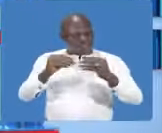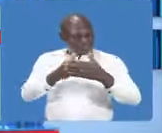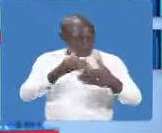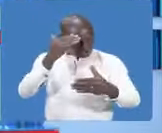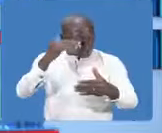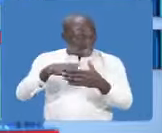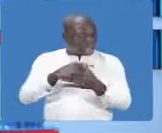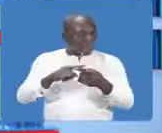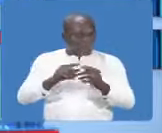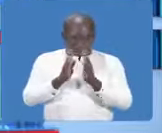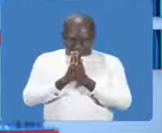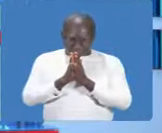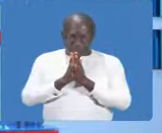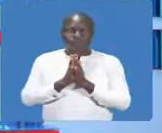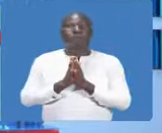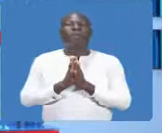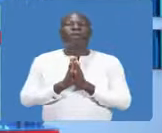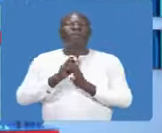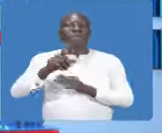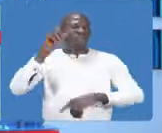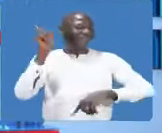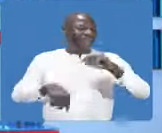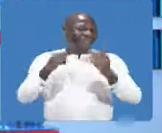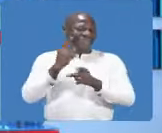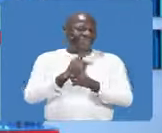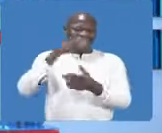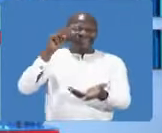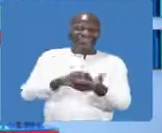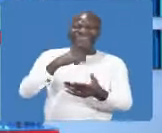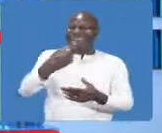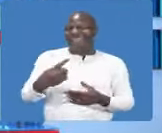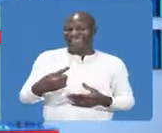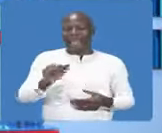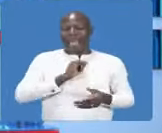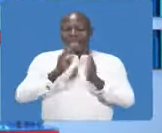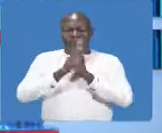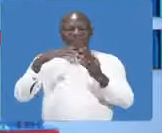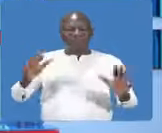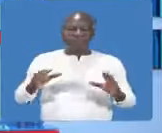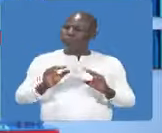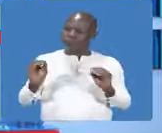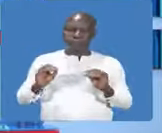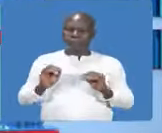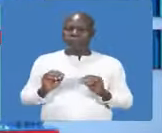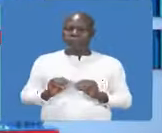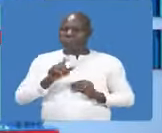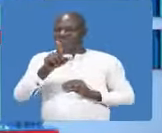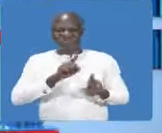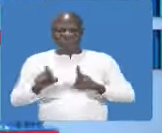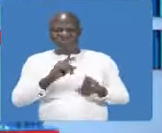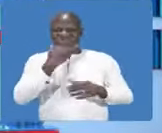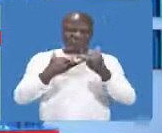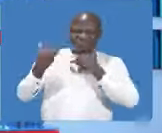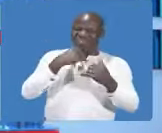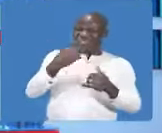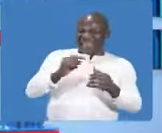sɛdeɛ yɛsibɔ mpaeɛ wontumi nsɔre prɛkɔpɛ na wonka sɛ mabɔ mpaeɛ wayɛ deɛ wawo pɛ woyɛ